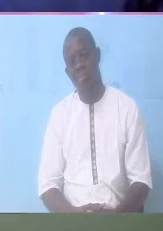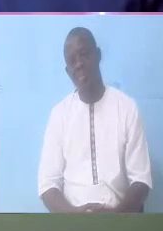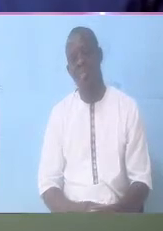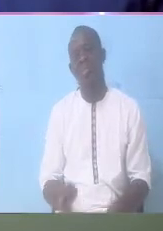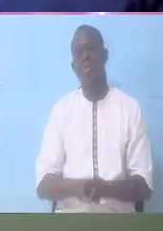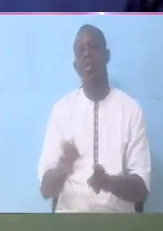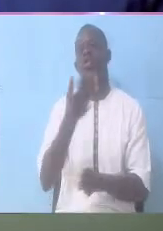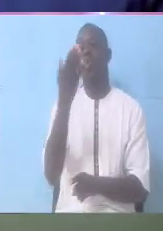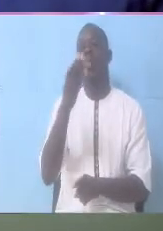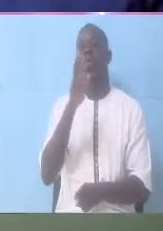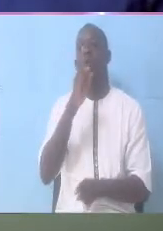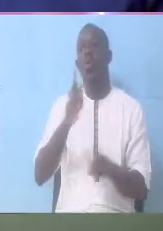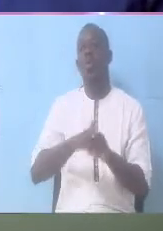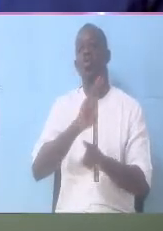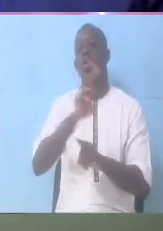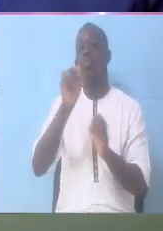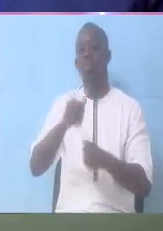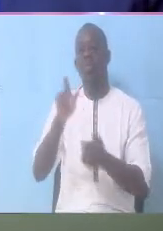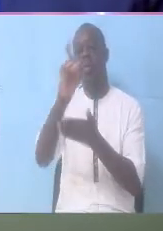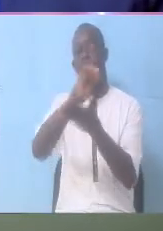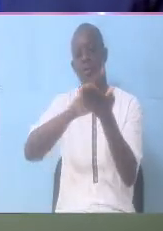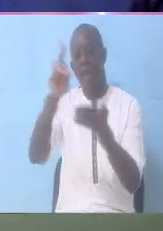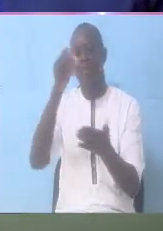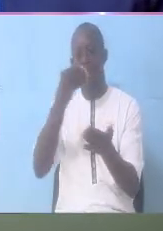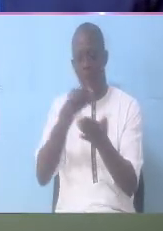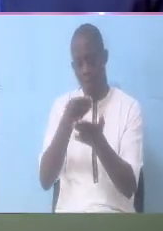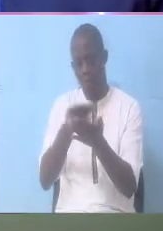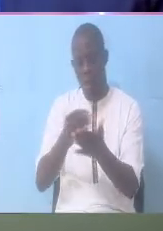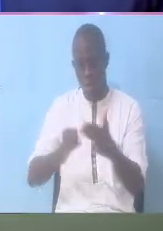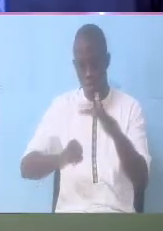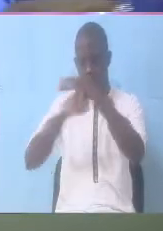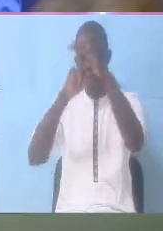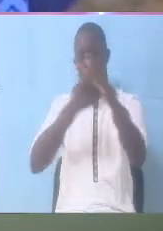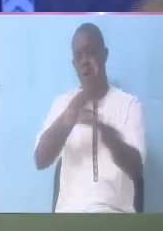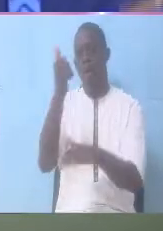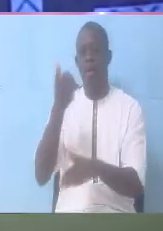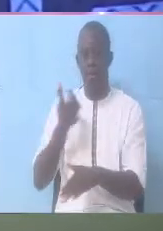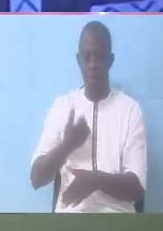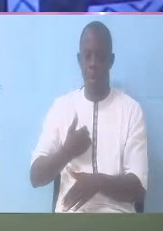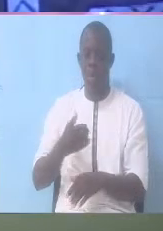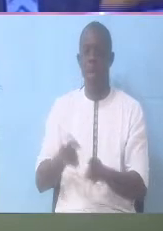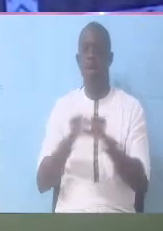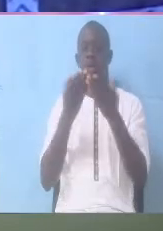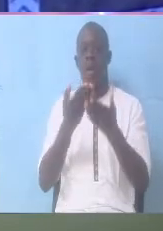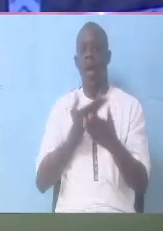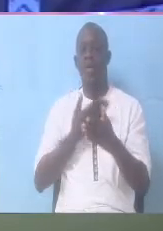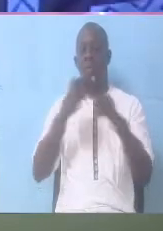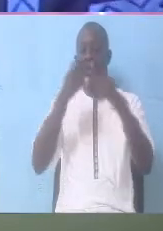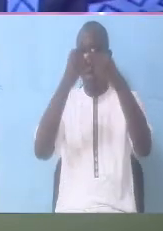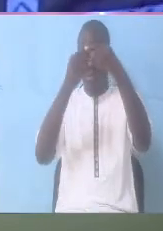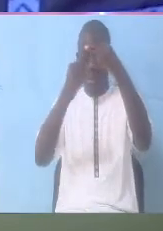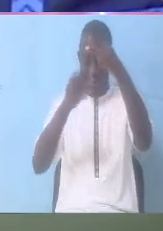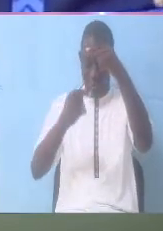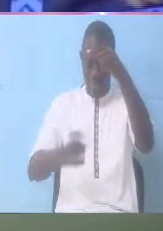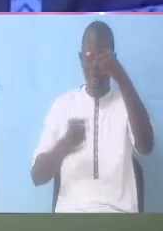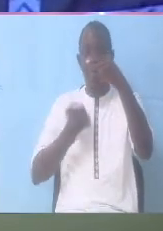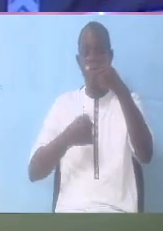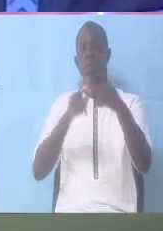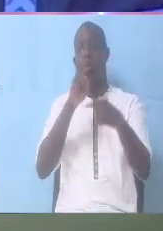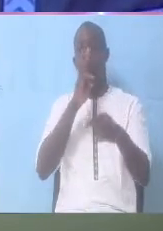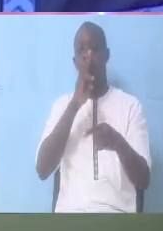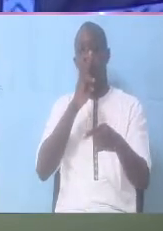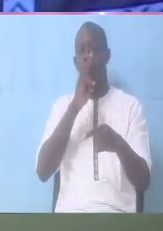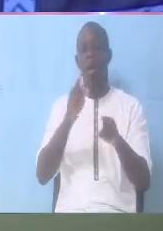Some who were not to provide funding. Yes. So you have a list of people who were